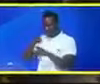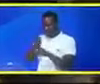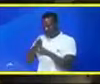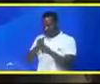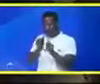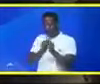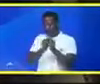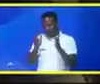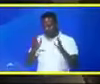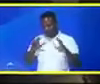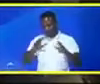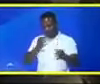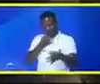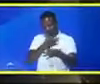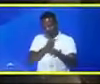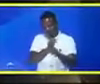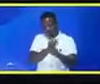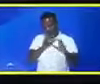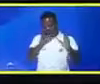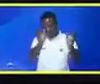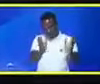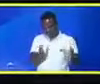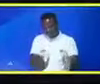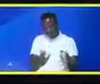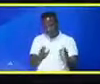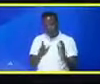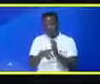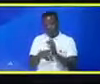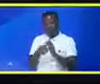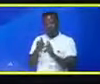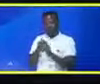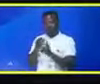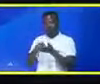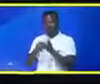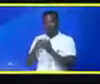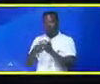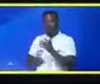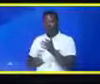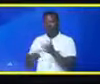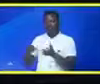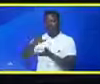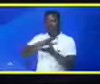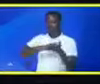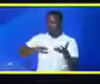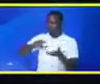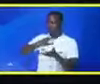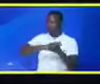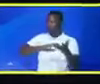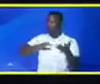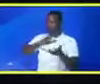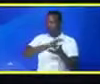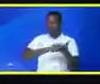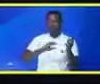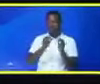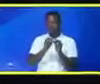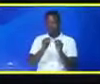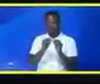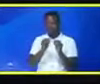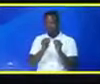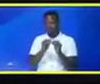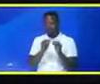without form. Tohu wa bohu is the Hebrew expression. Confusion and chaos. And the Spirit